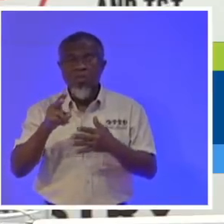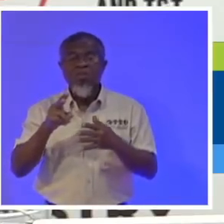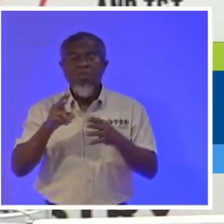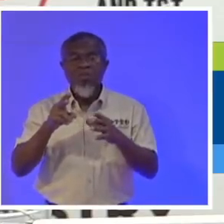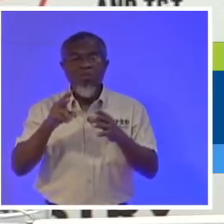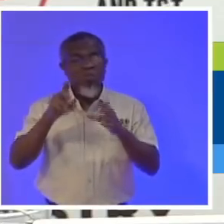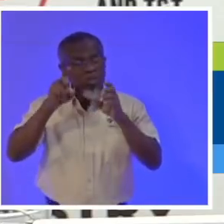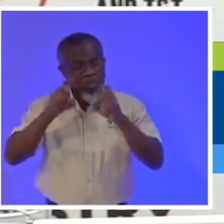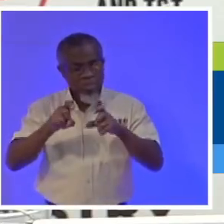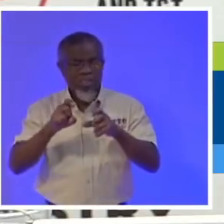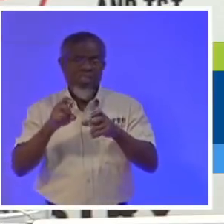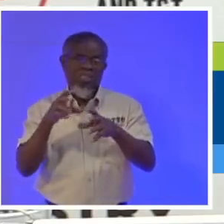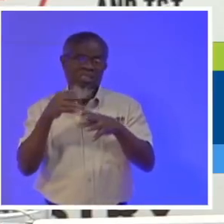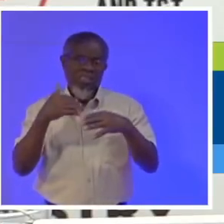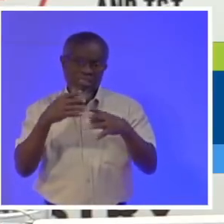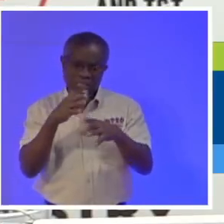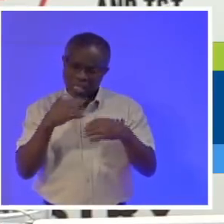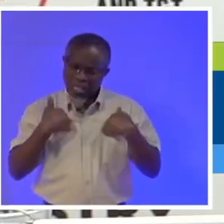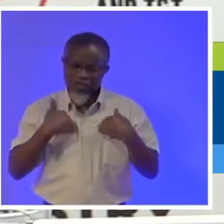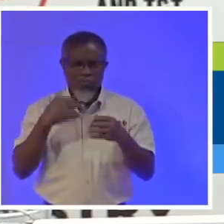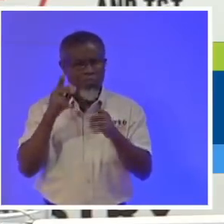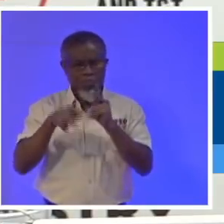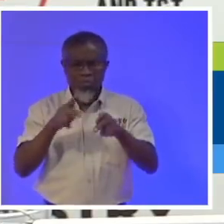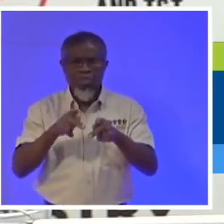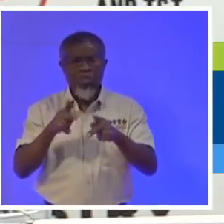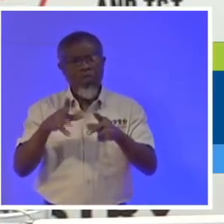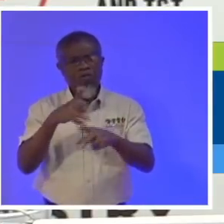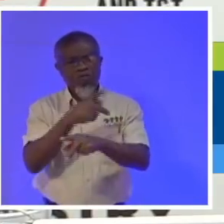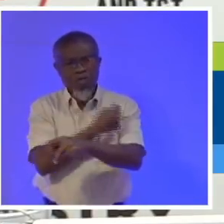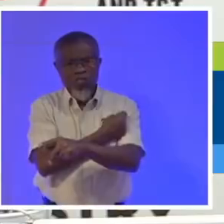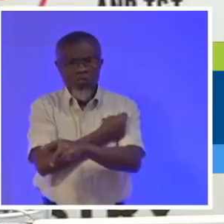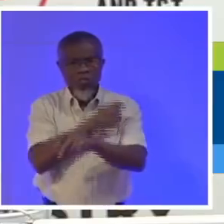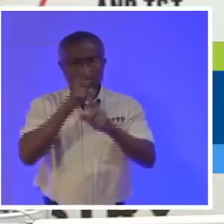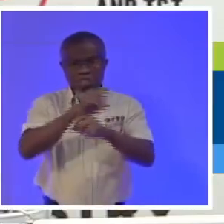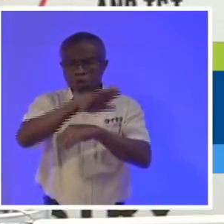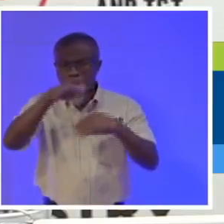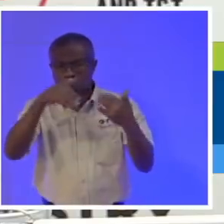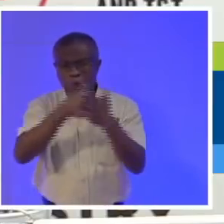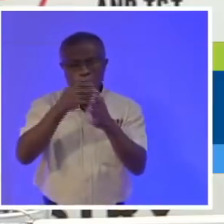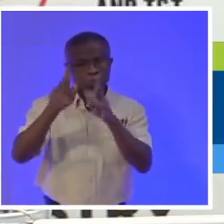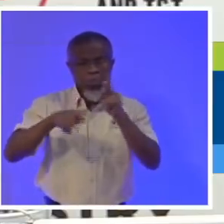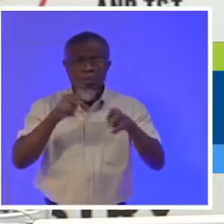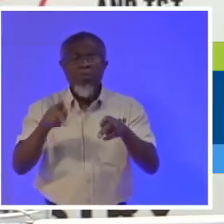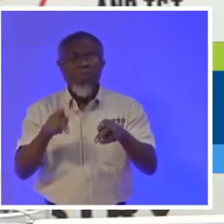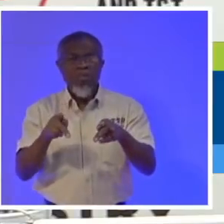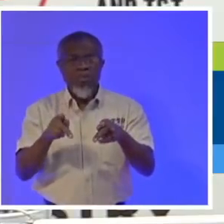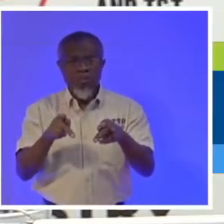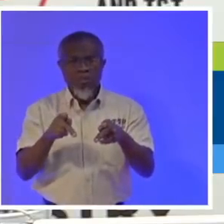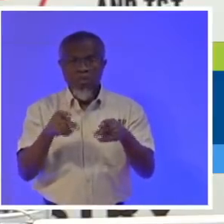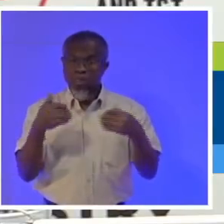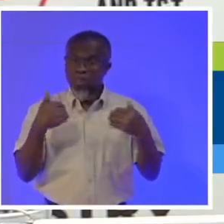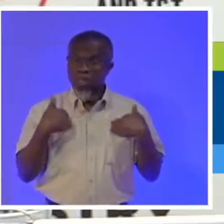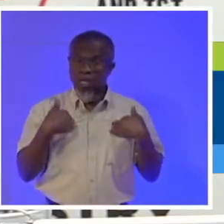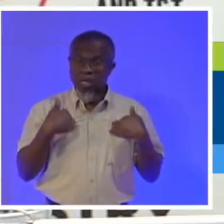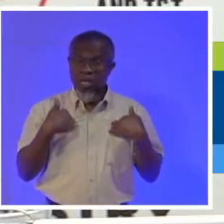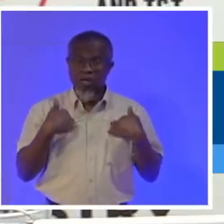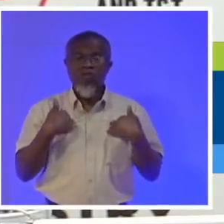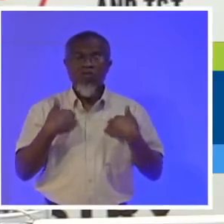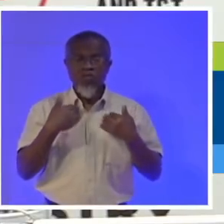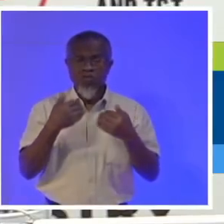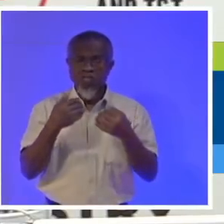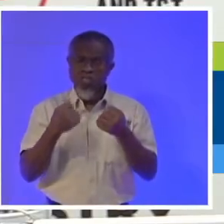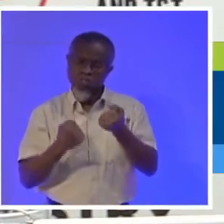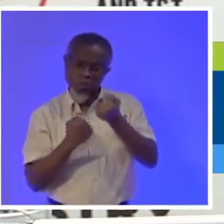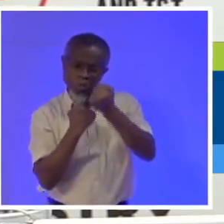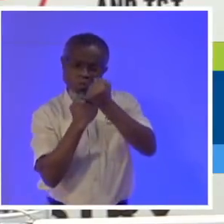need, as a society, all players and all members to be pulling in the same